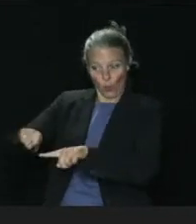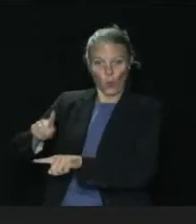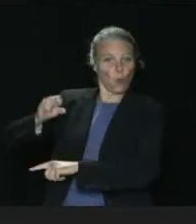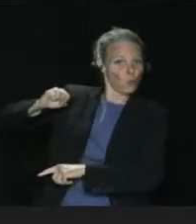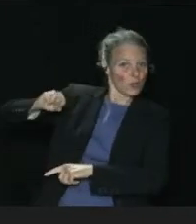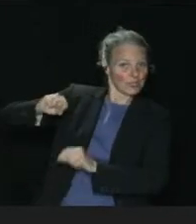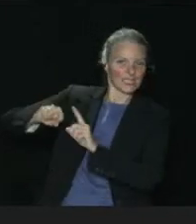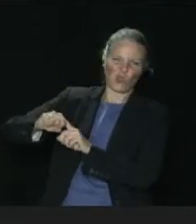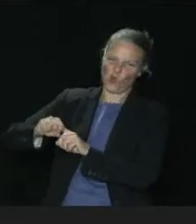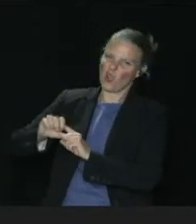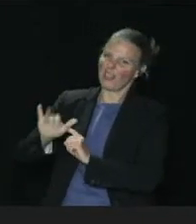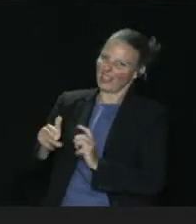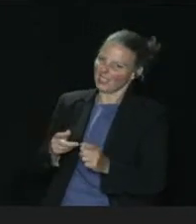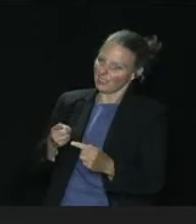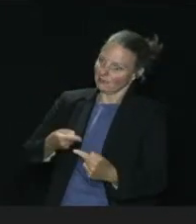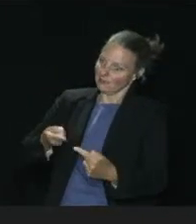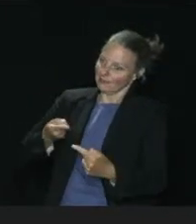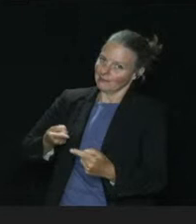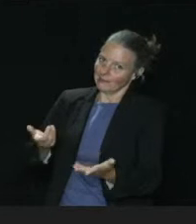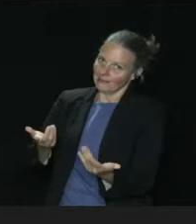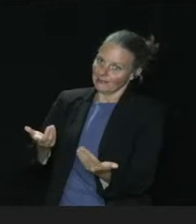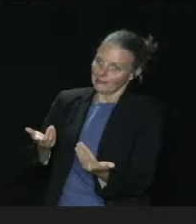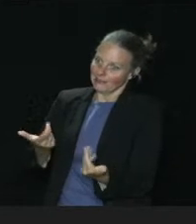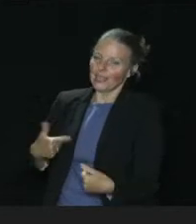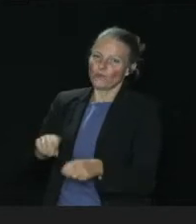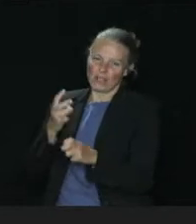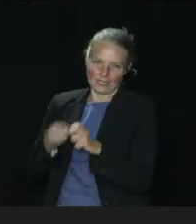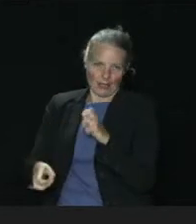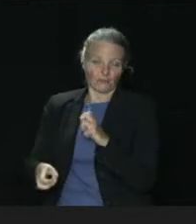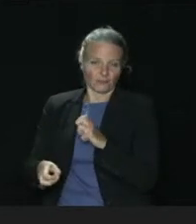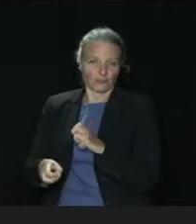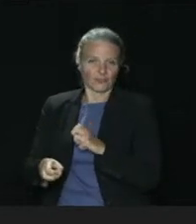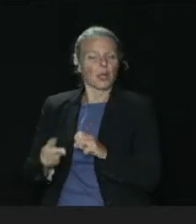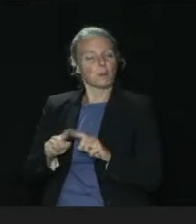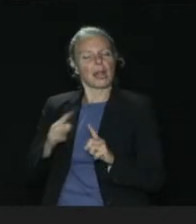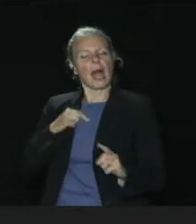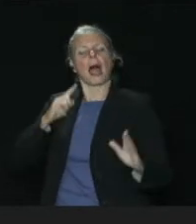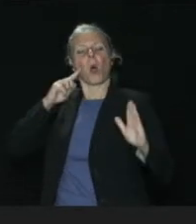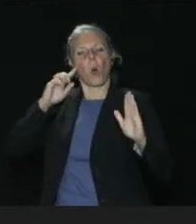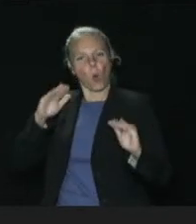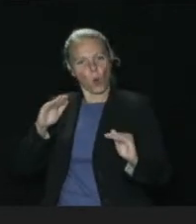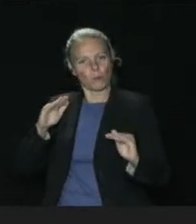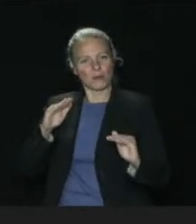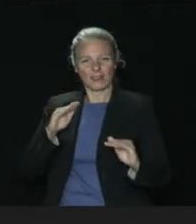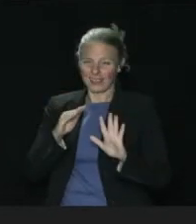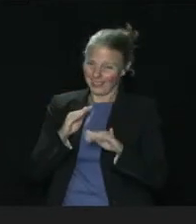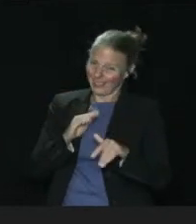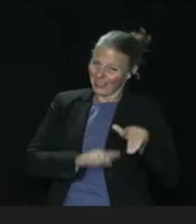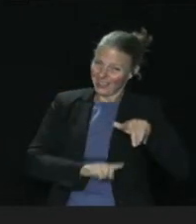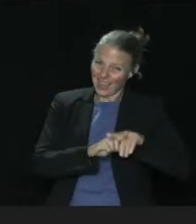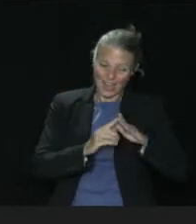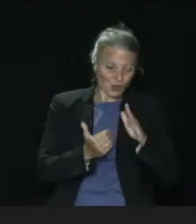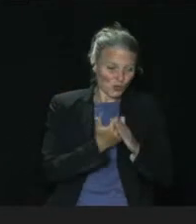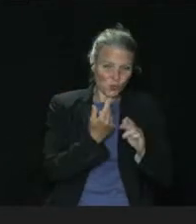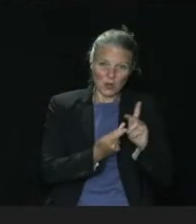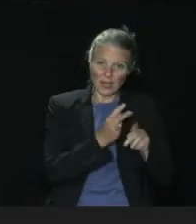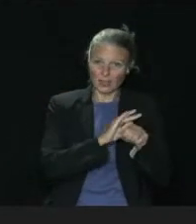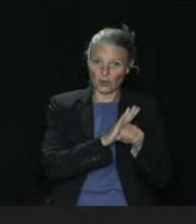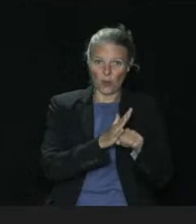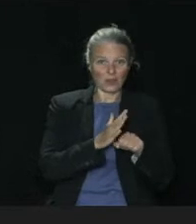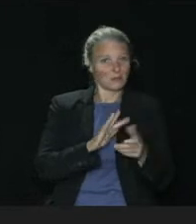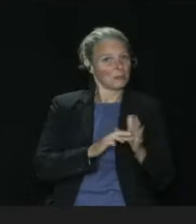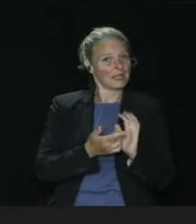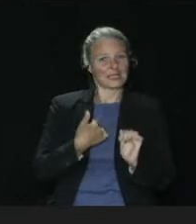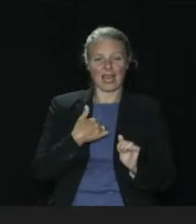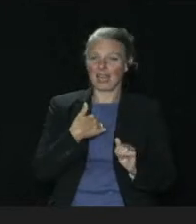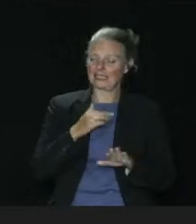everyone. But I think part of it is that the variance makes me want to tell people that people should go higher, for